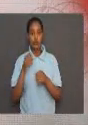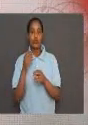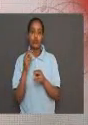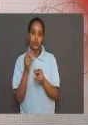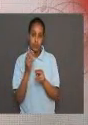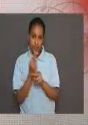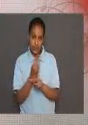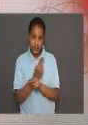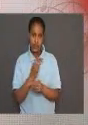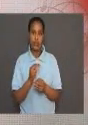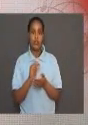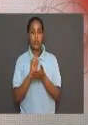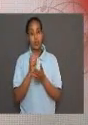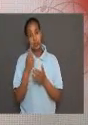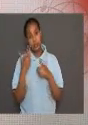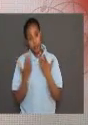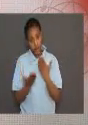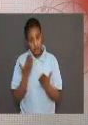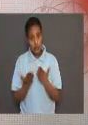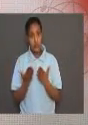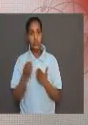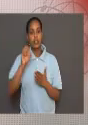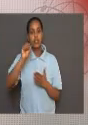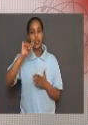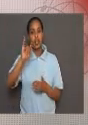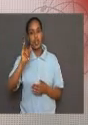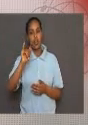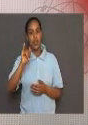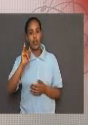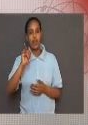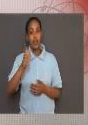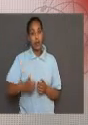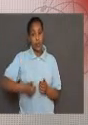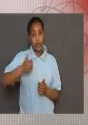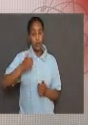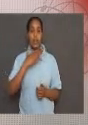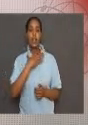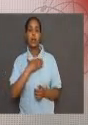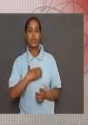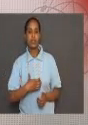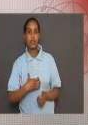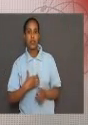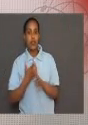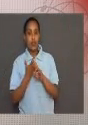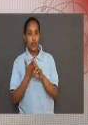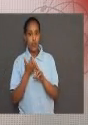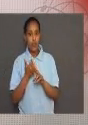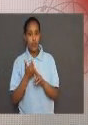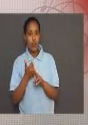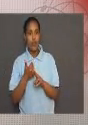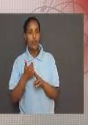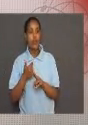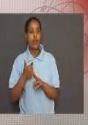However, other structures do exist. For instance, silicon is